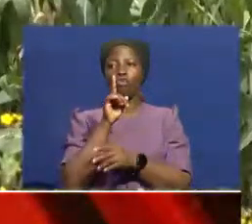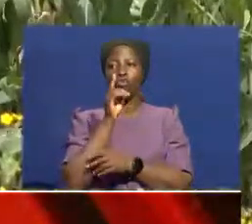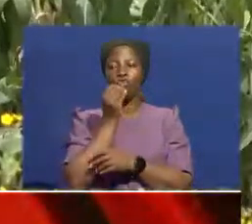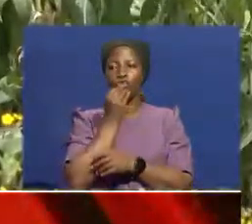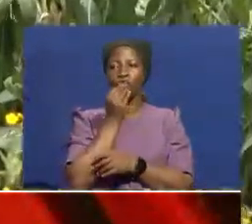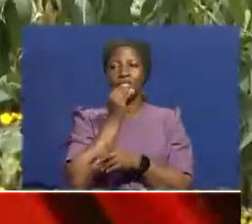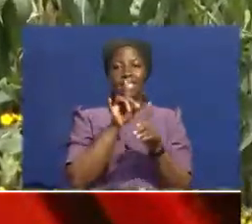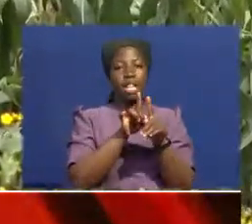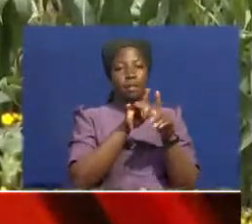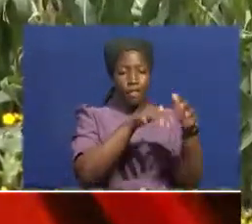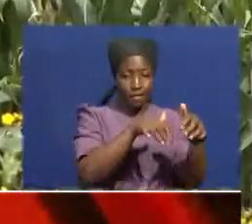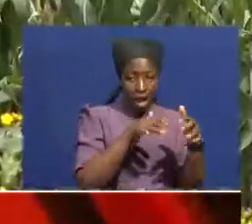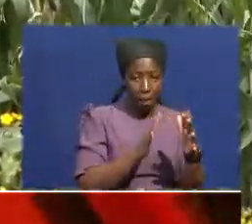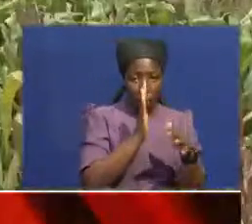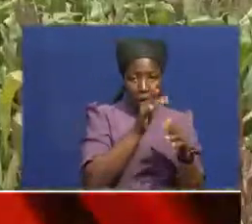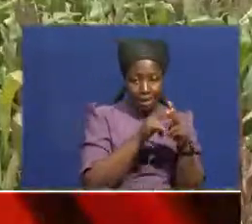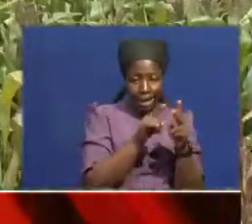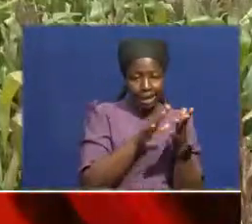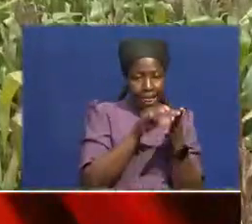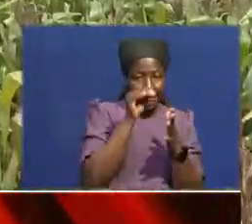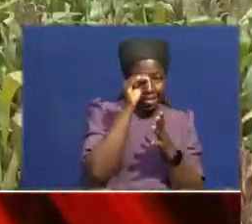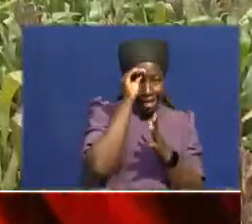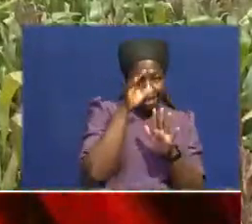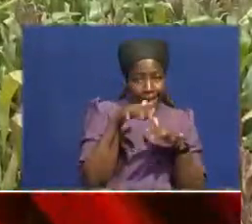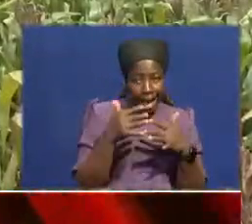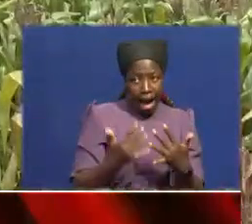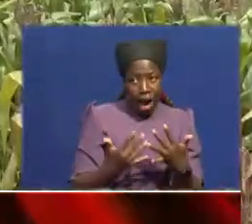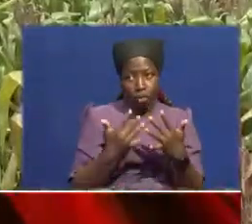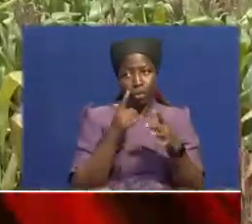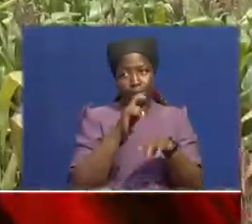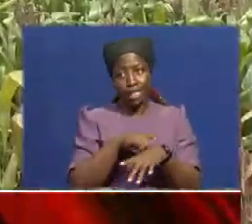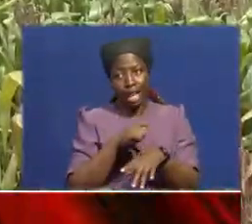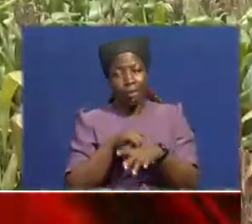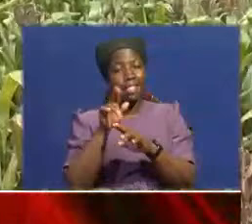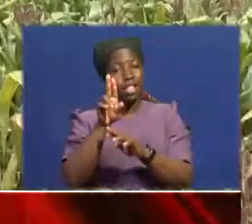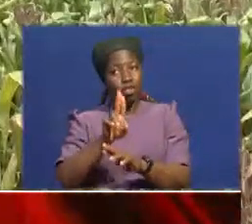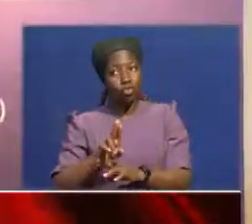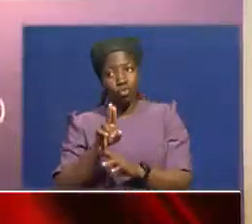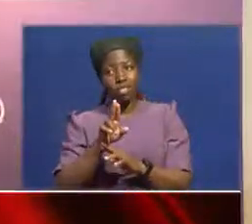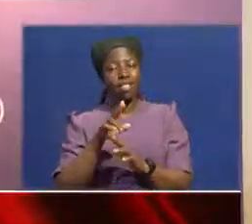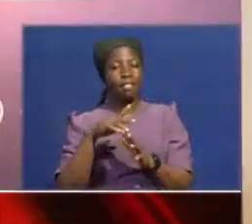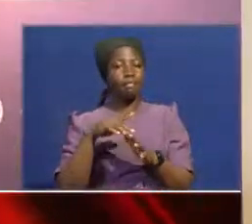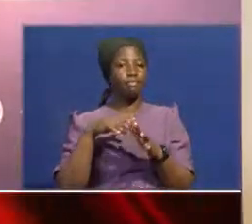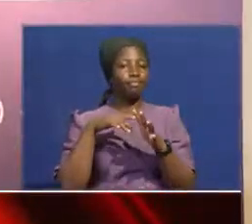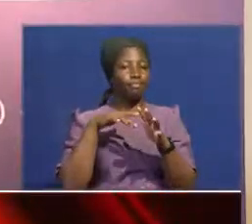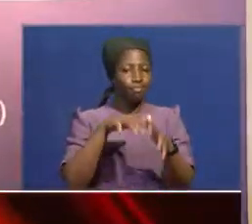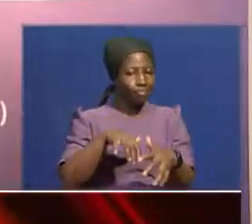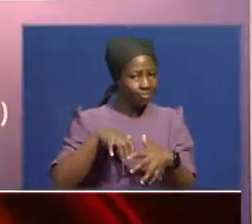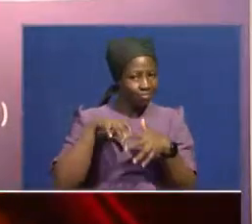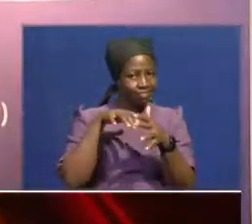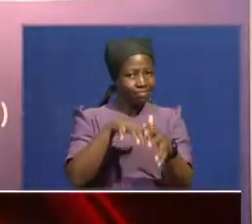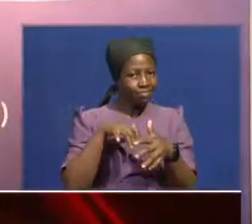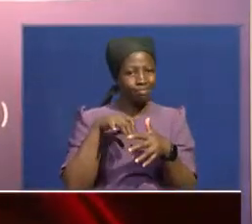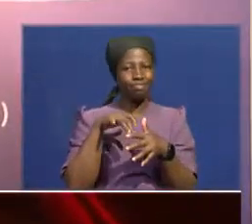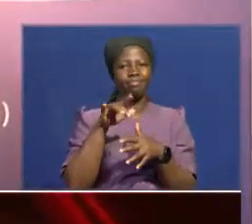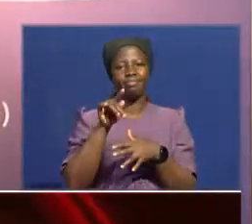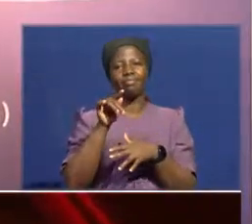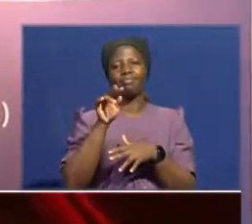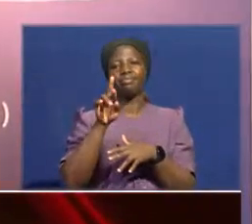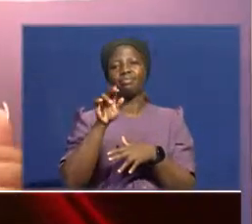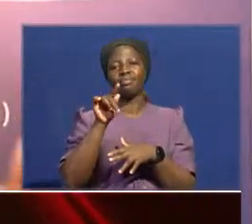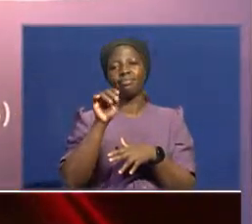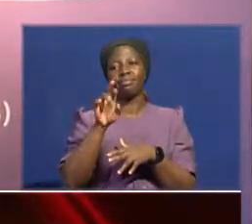farmers will begin to learn from this experience is that as they use a mechanization that allows them to be able to